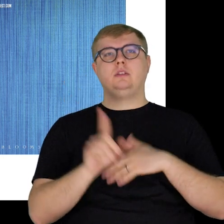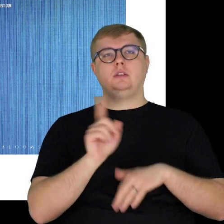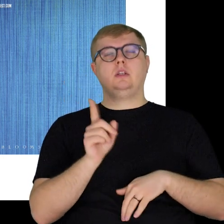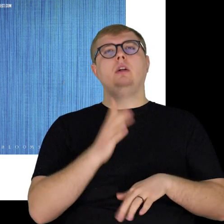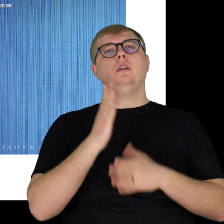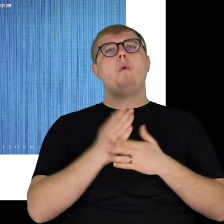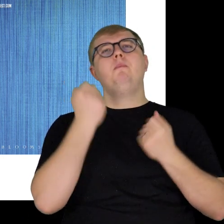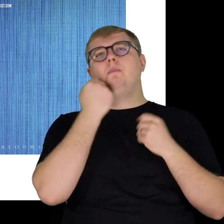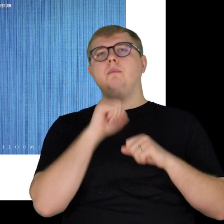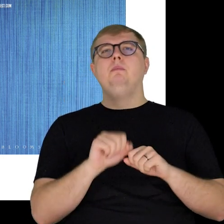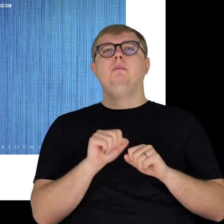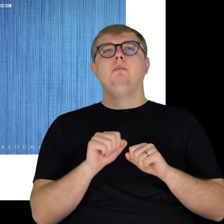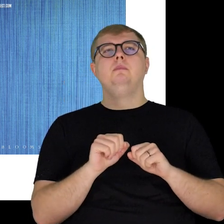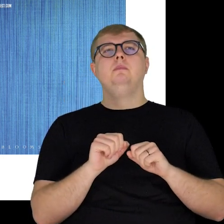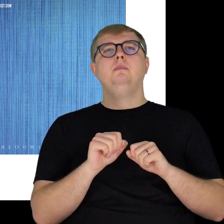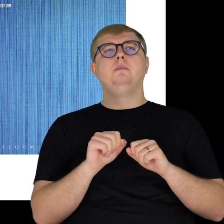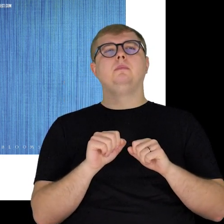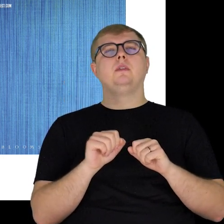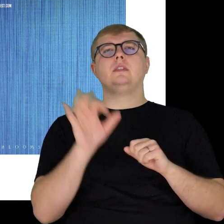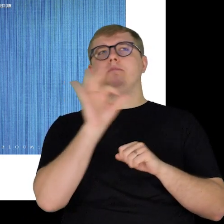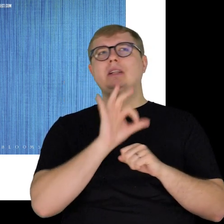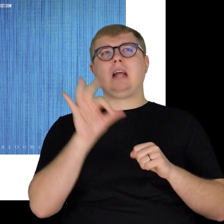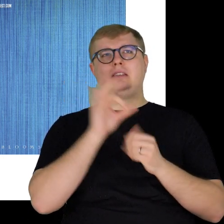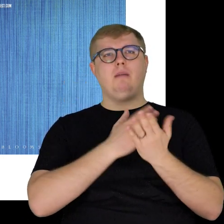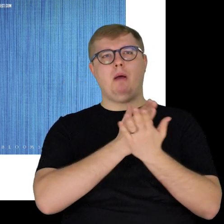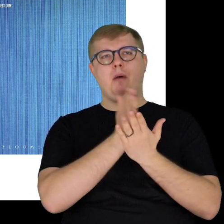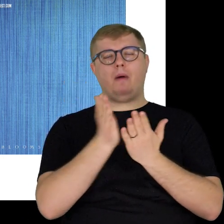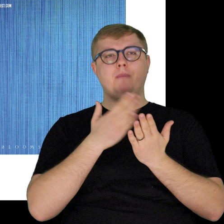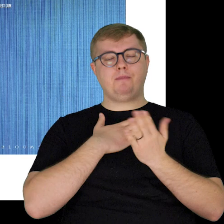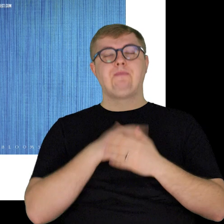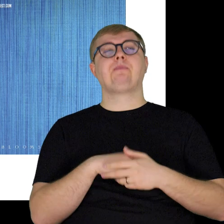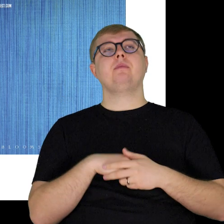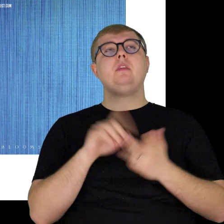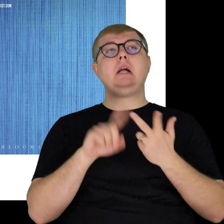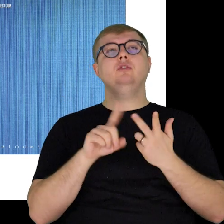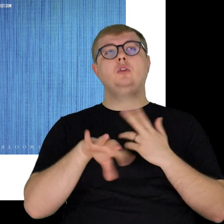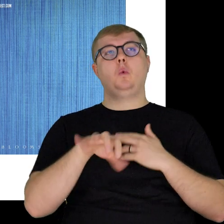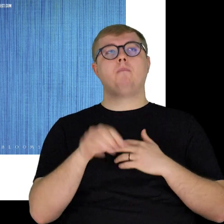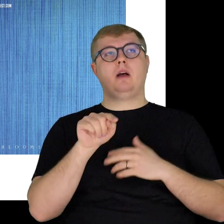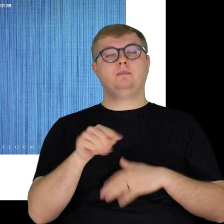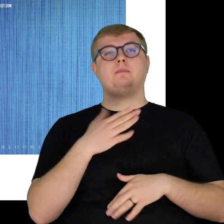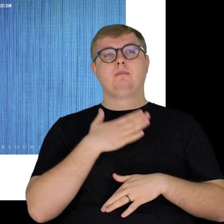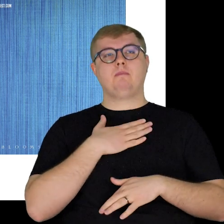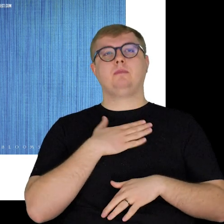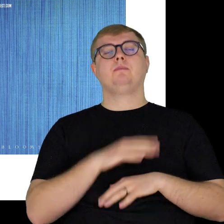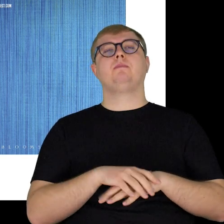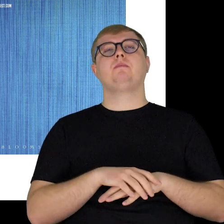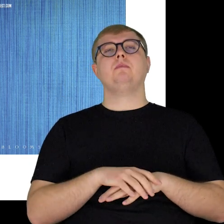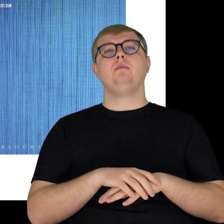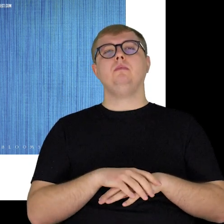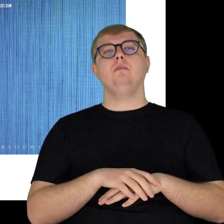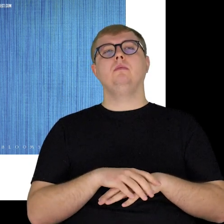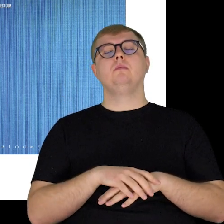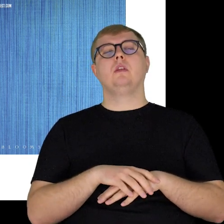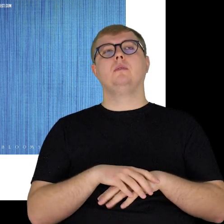multiple specialities. The third dimension, we call it hybrid data, because